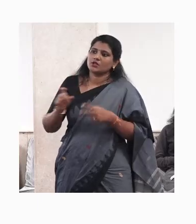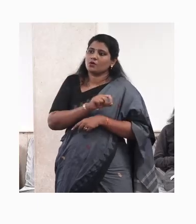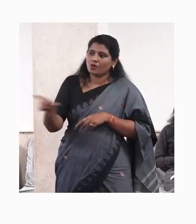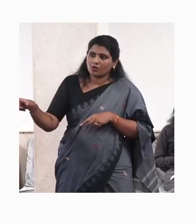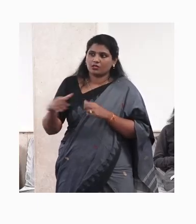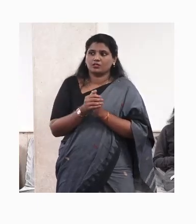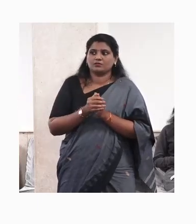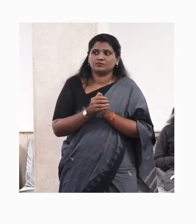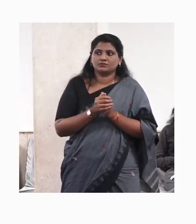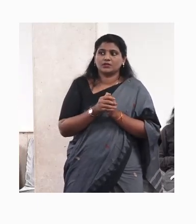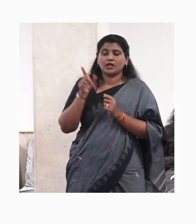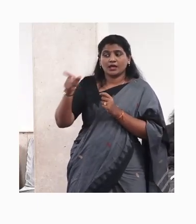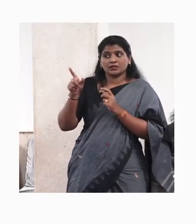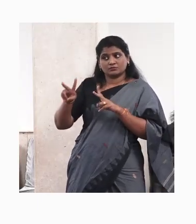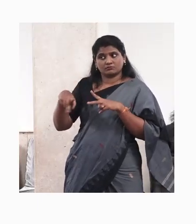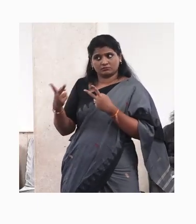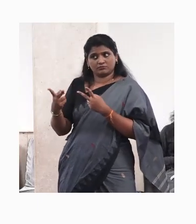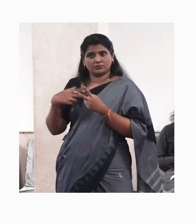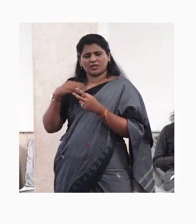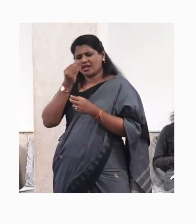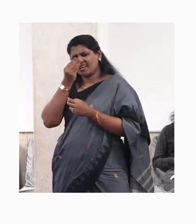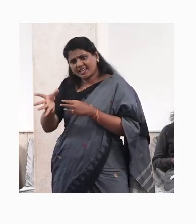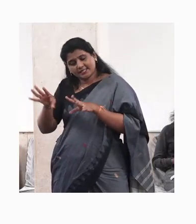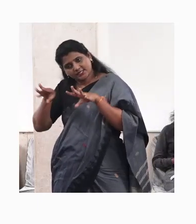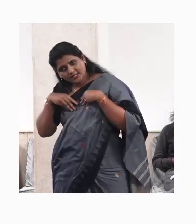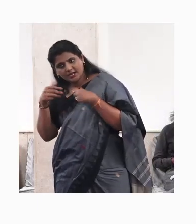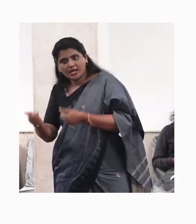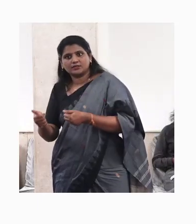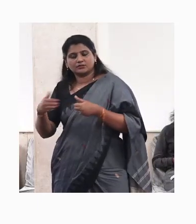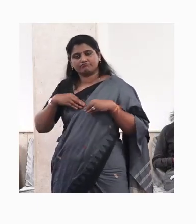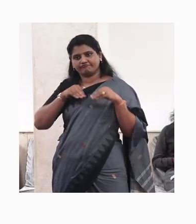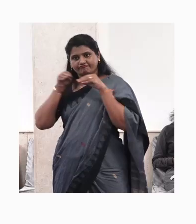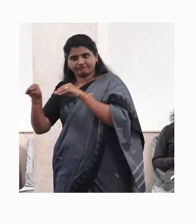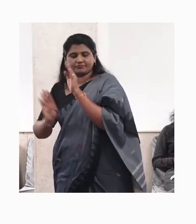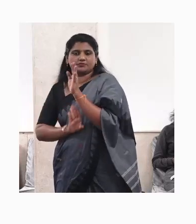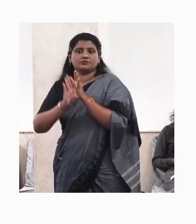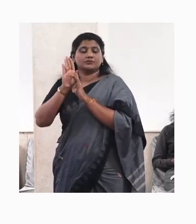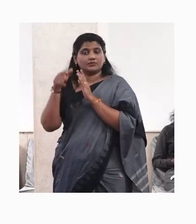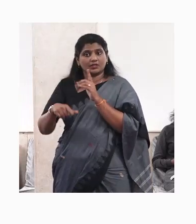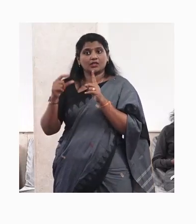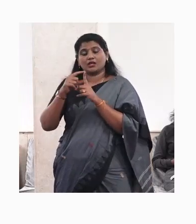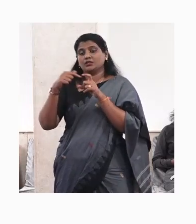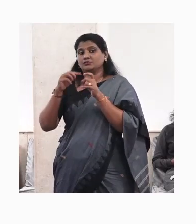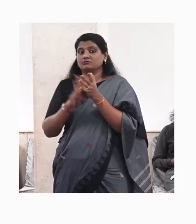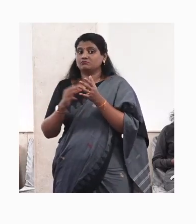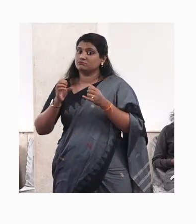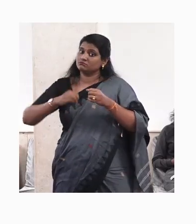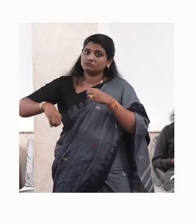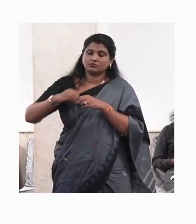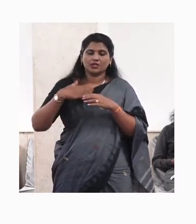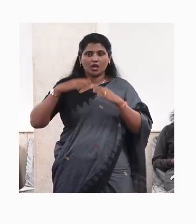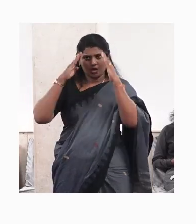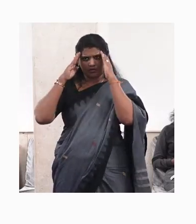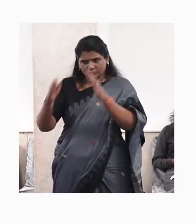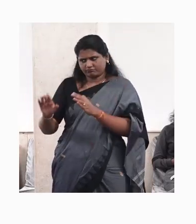it certainly is something that can be easily adopted and taken to scale as a method that is democratic, that is focused